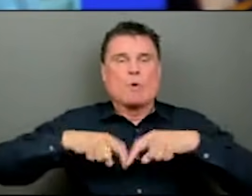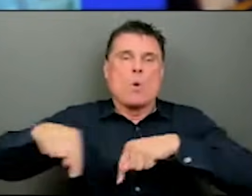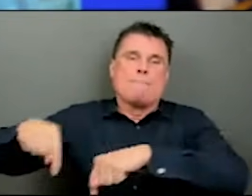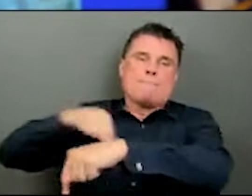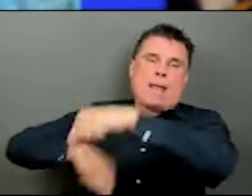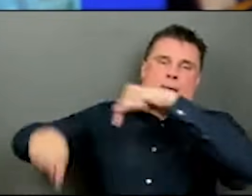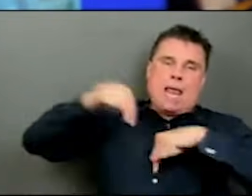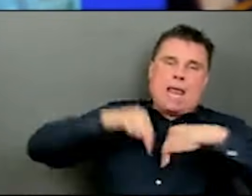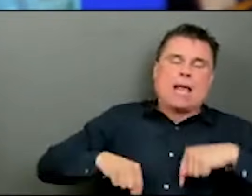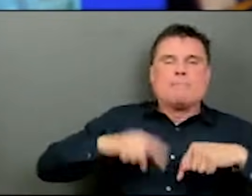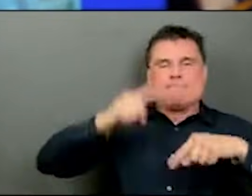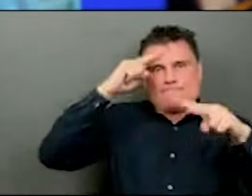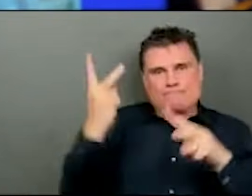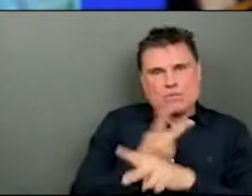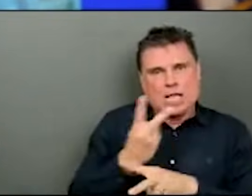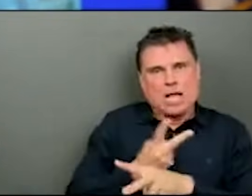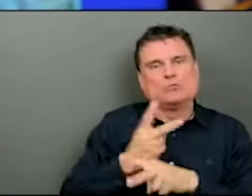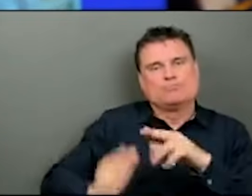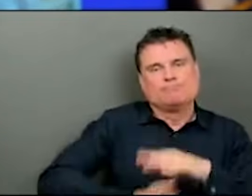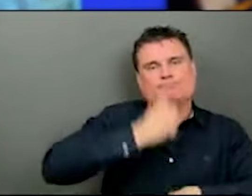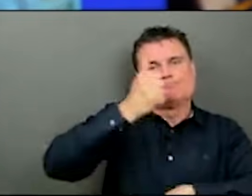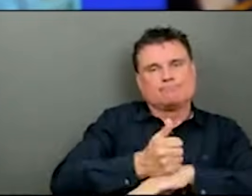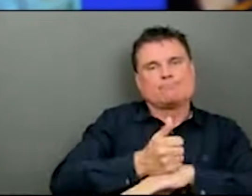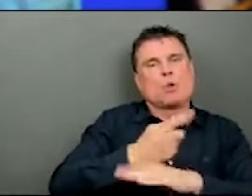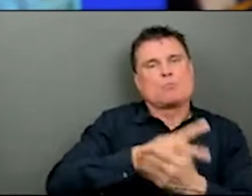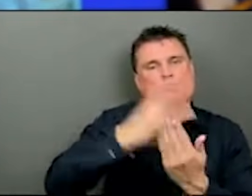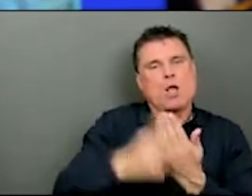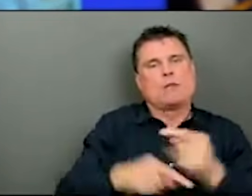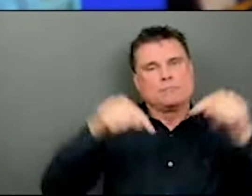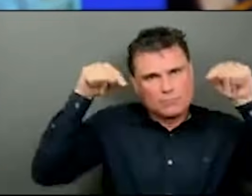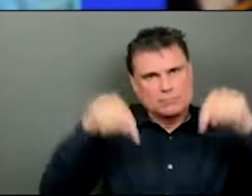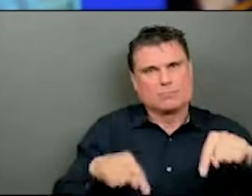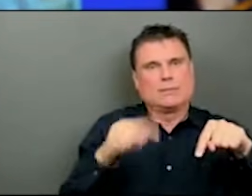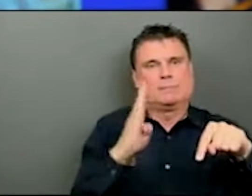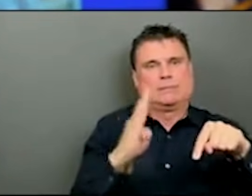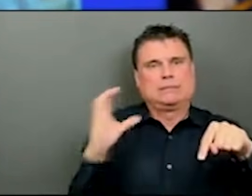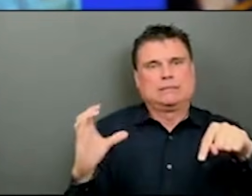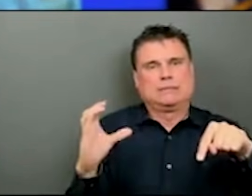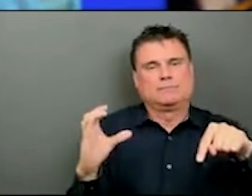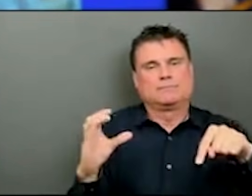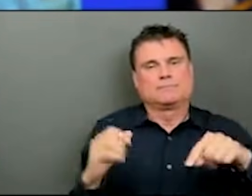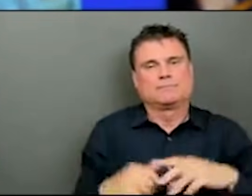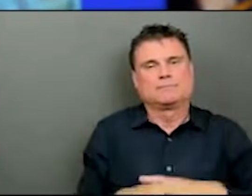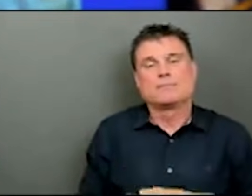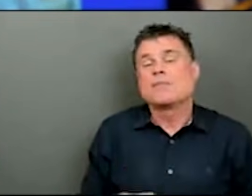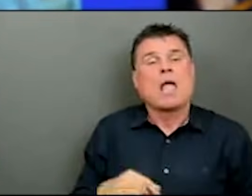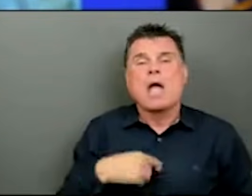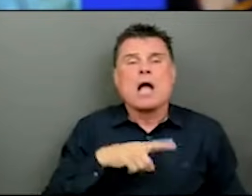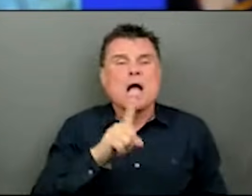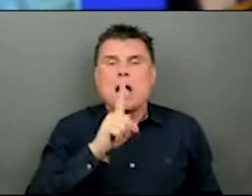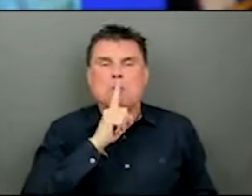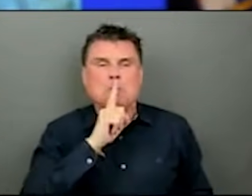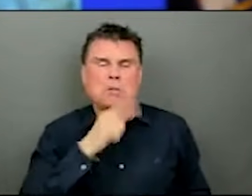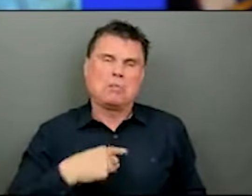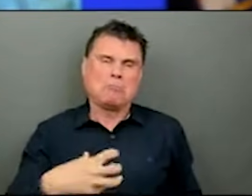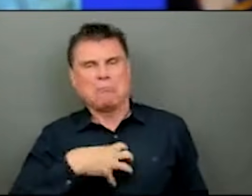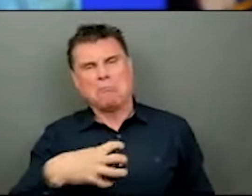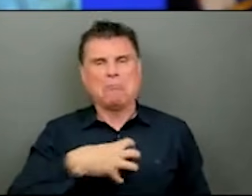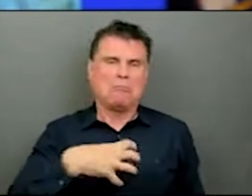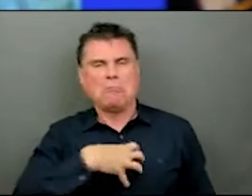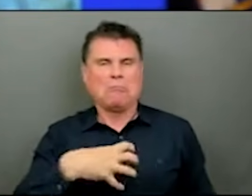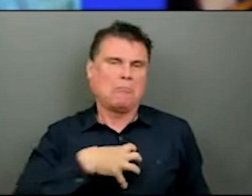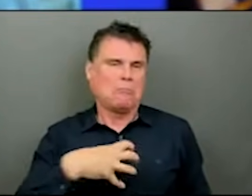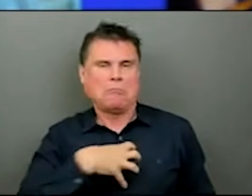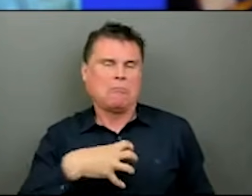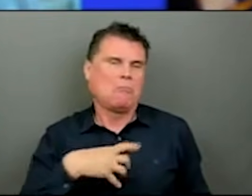it for the people who need it. But again, I don't want to sound overly whiny about this, but we had commitments